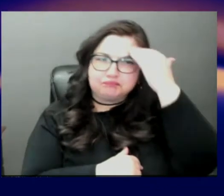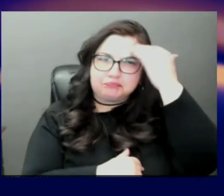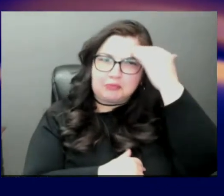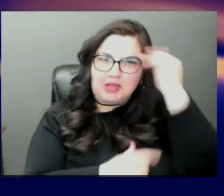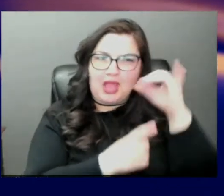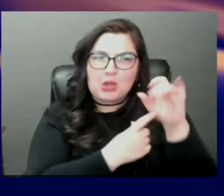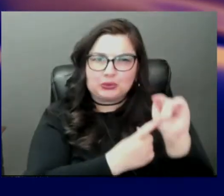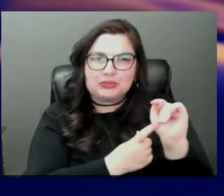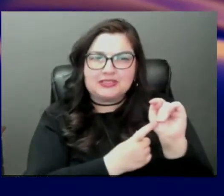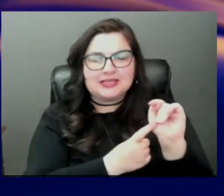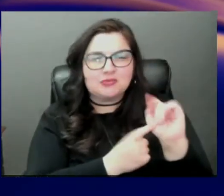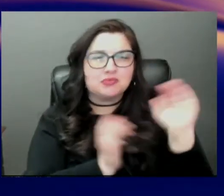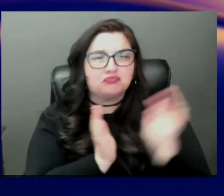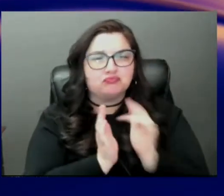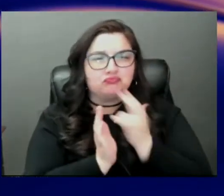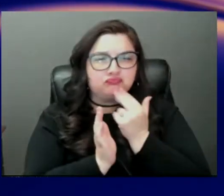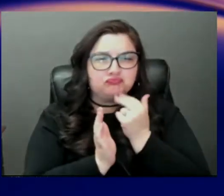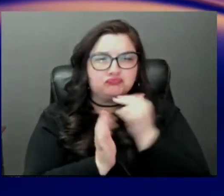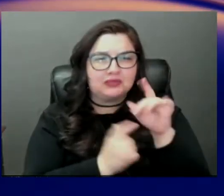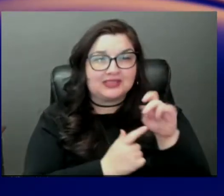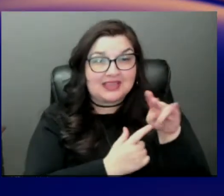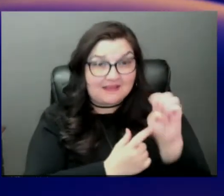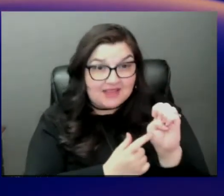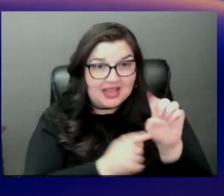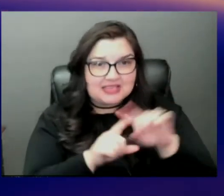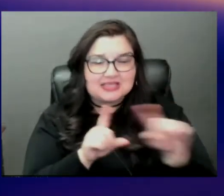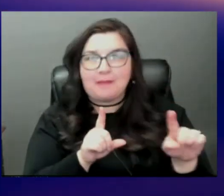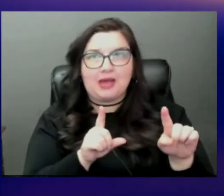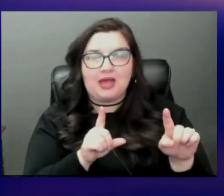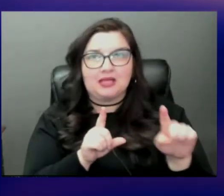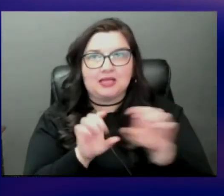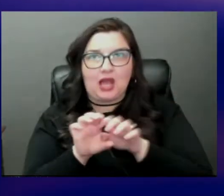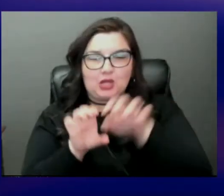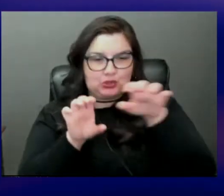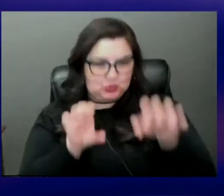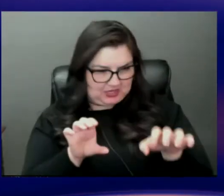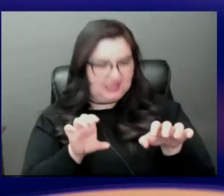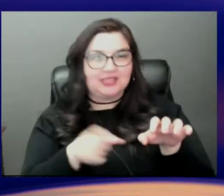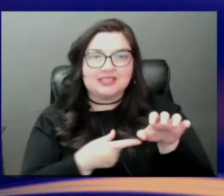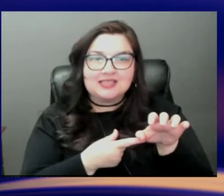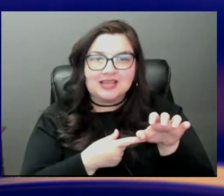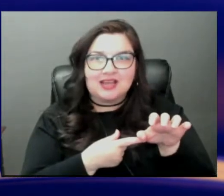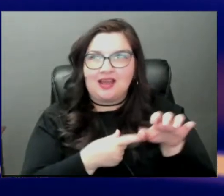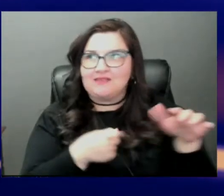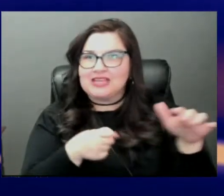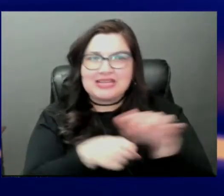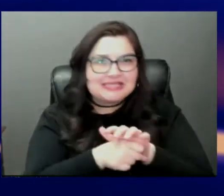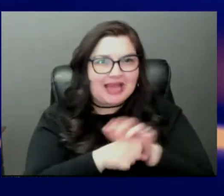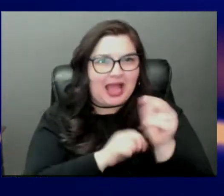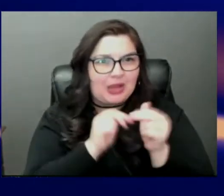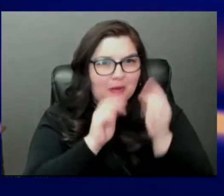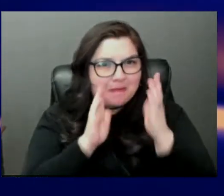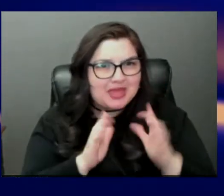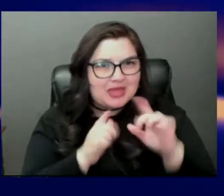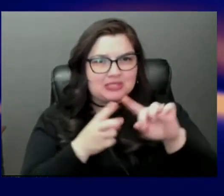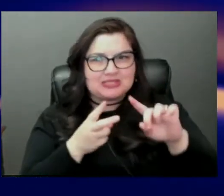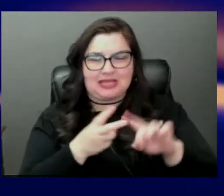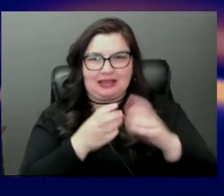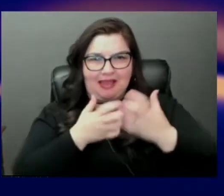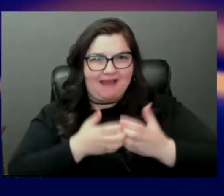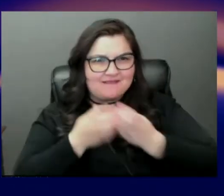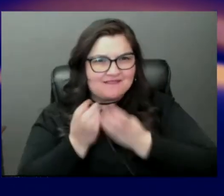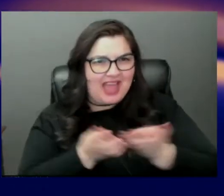the idea that you can have a twin or an IoT representation of an entire building or a factory or a space that you mentioned,